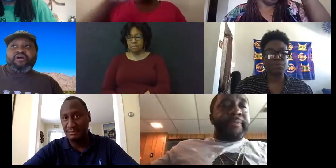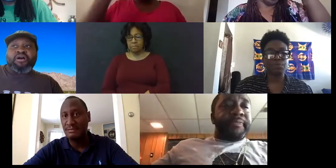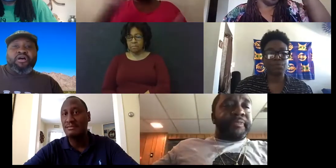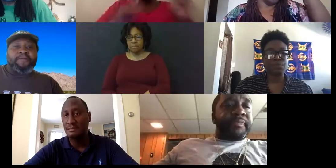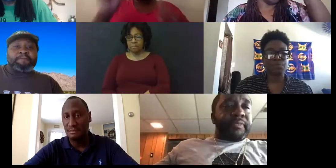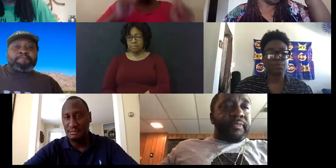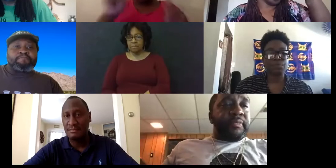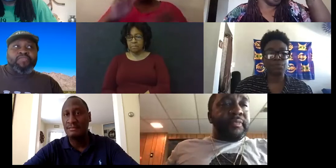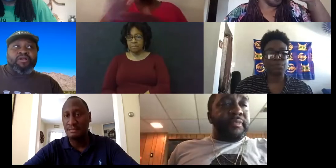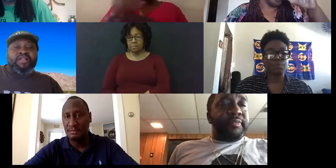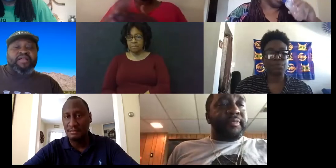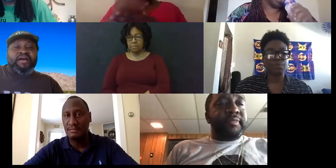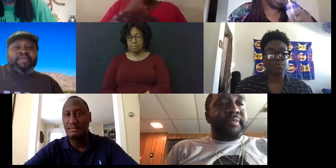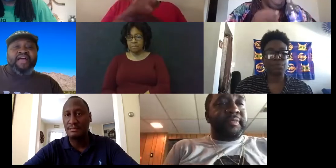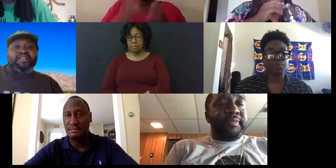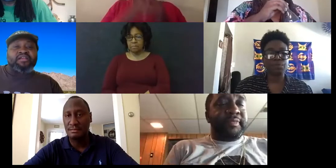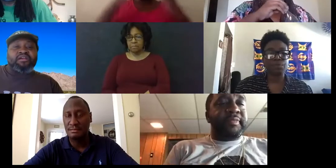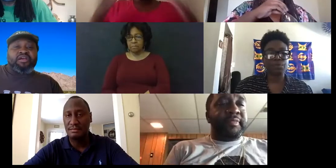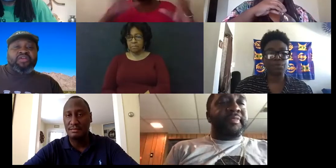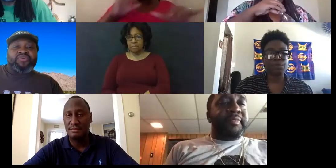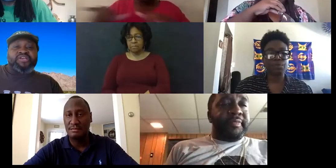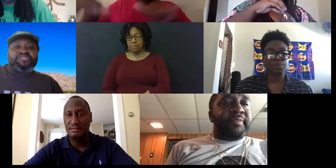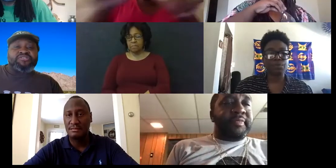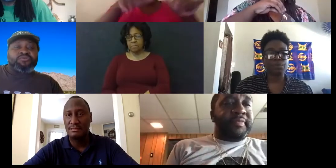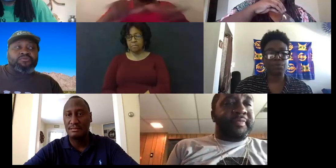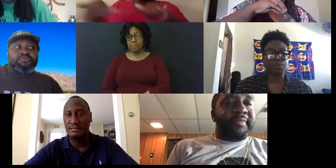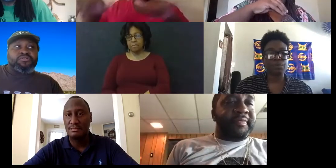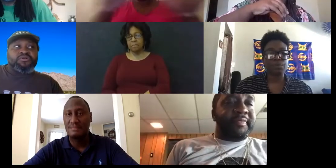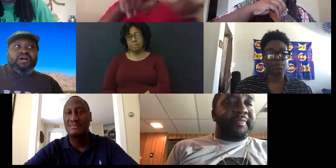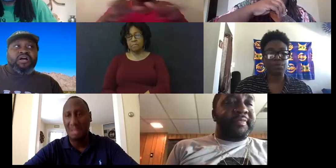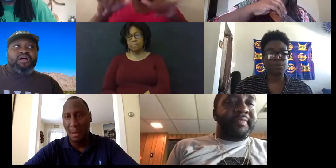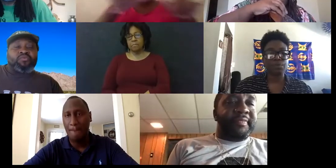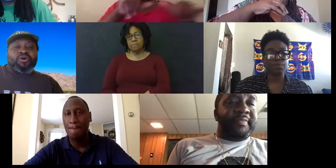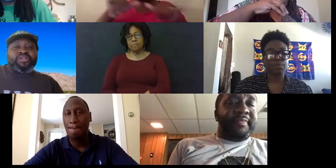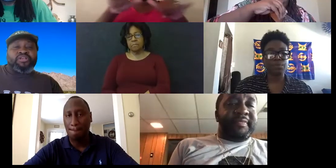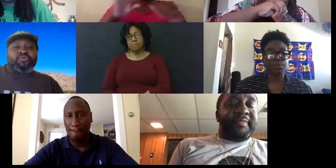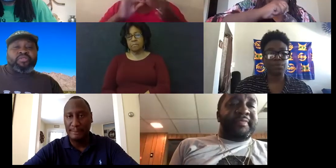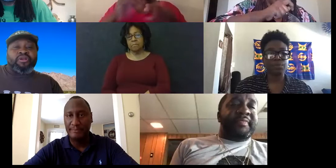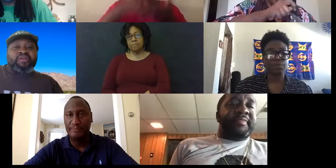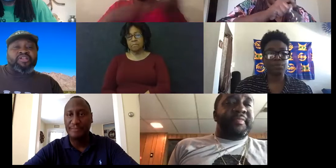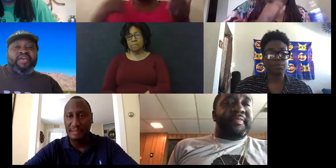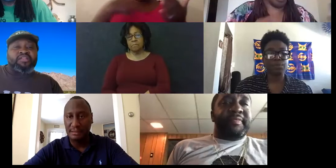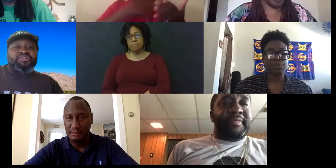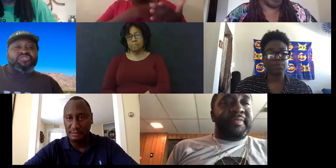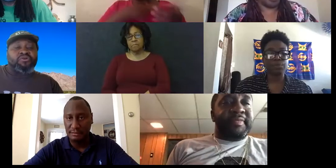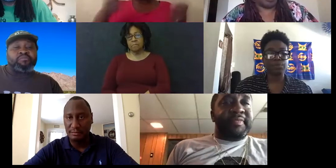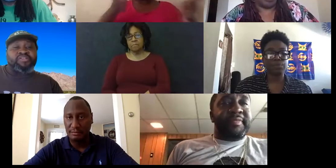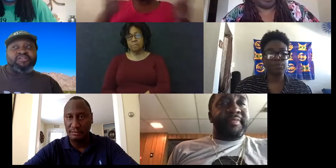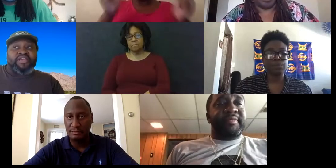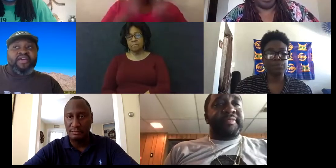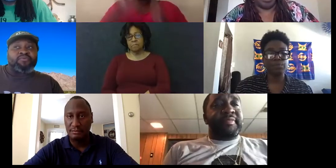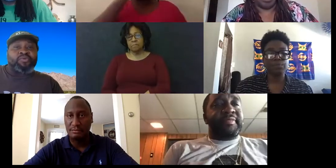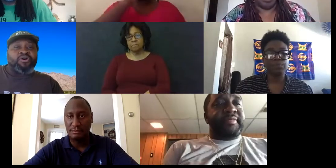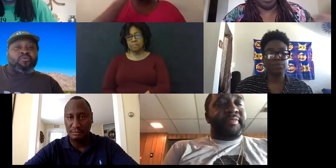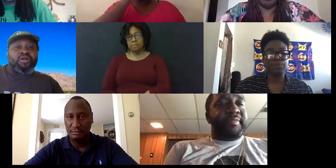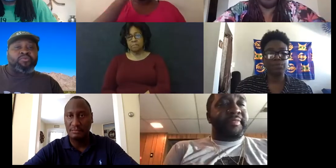share a lot of commonality in relations to what we deal with in our everyday, to struggle to basically